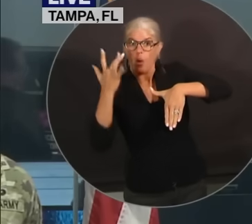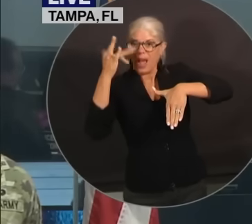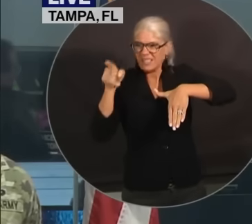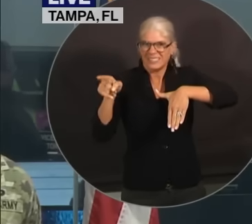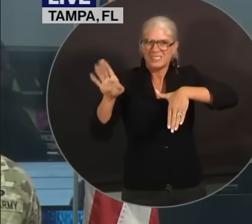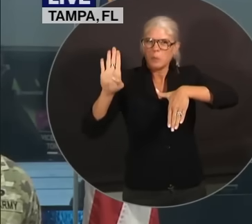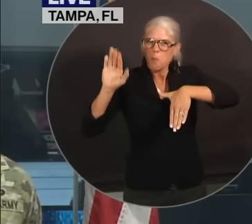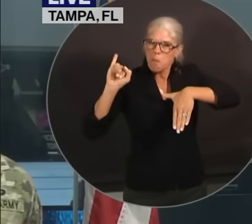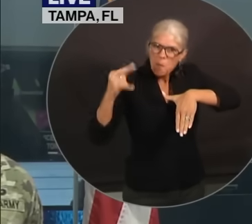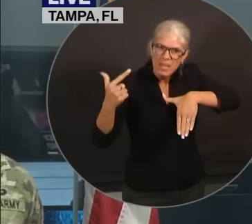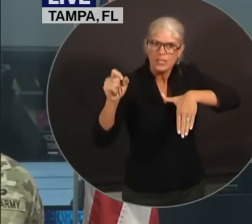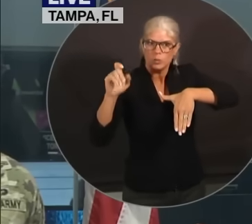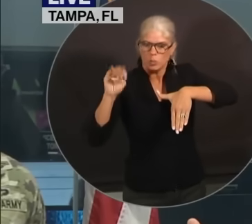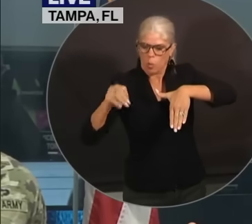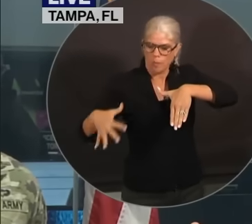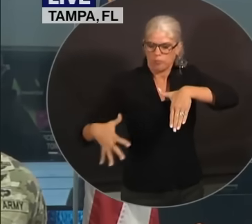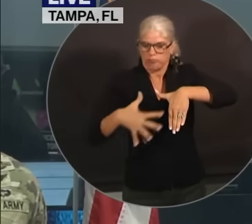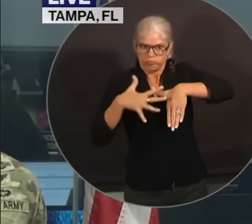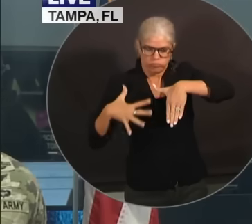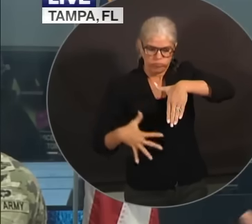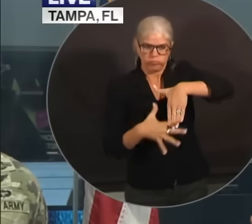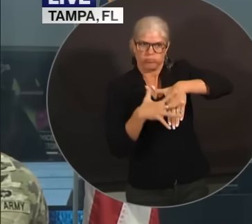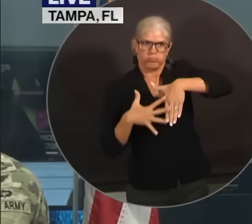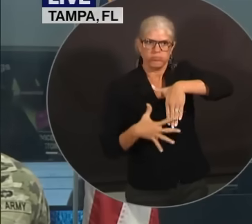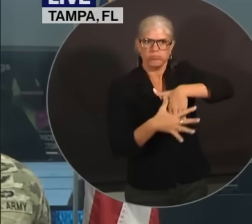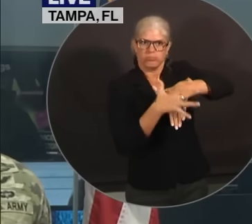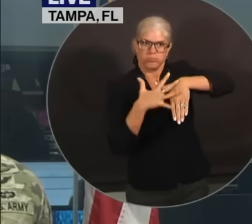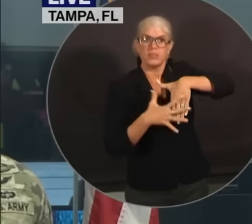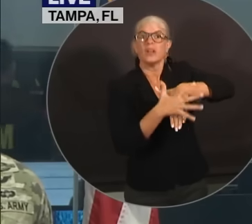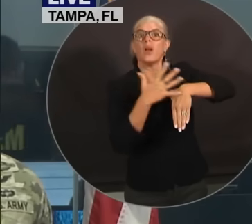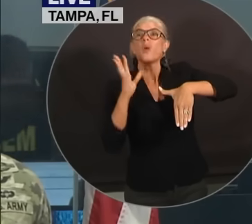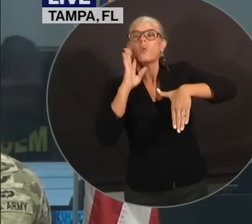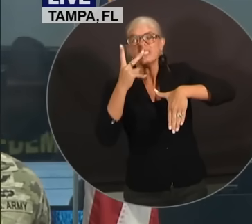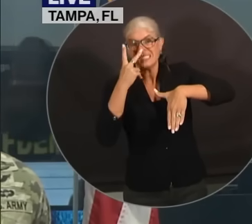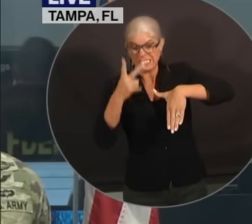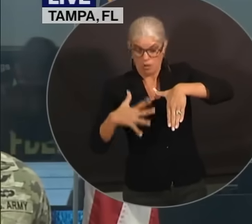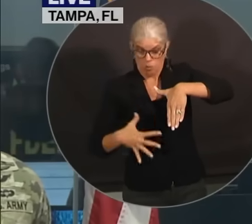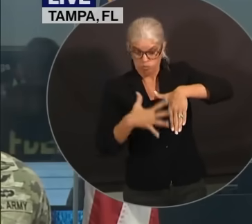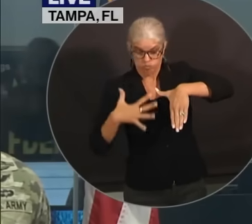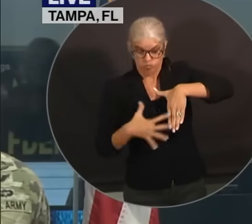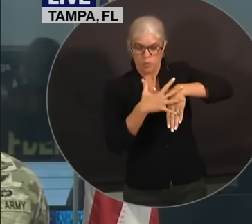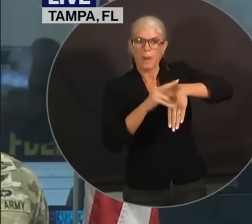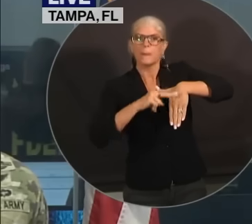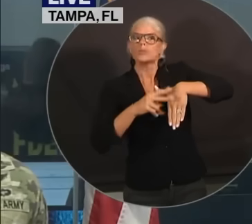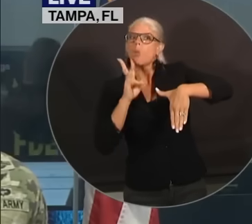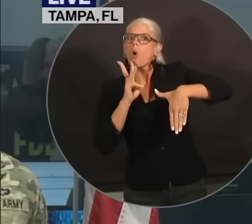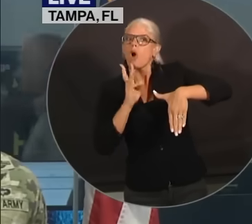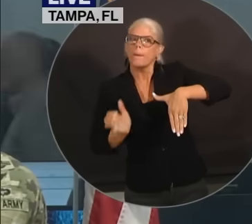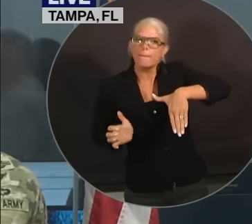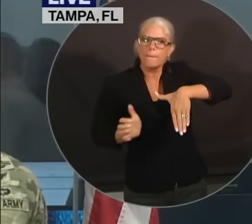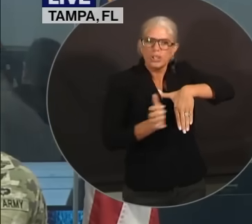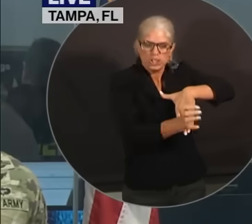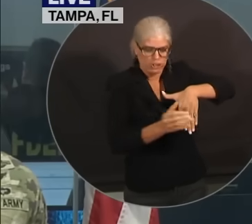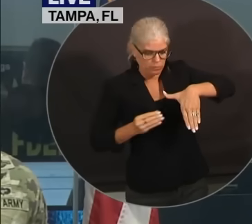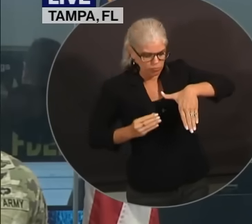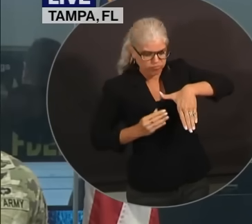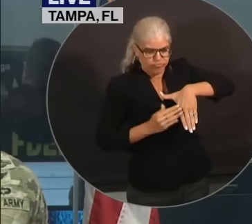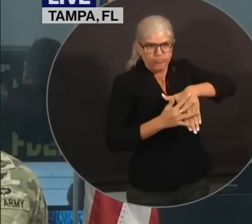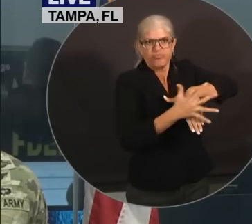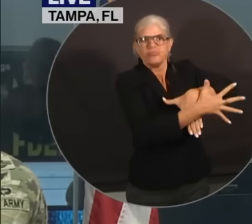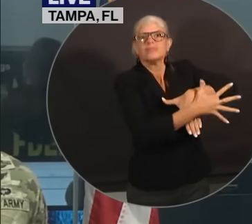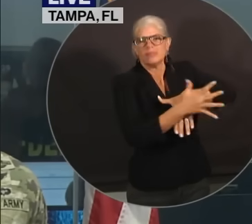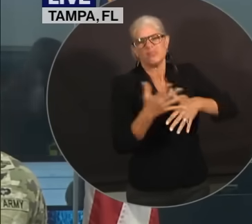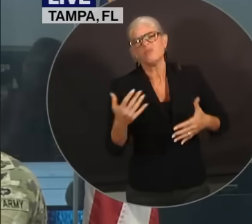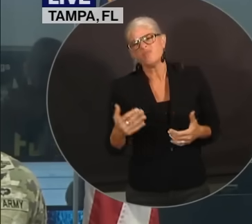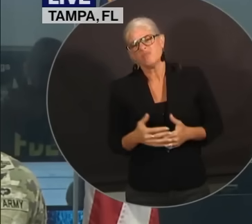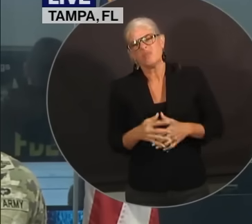a lot of water. And so you're going to see surge all up and down the west coast of Florida. The water is going to rise, and that is going to